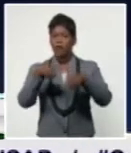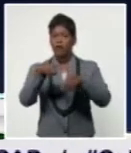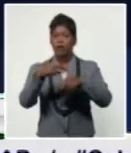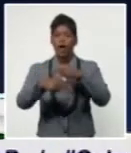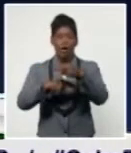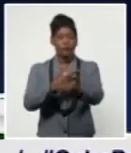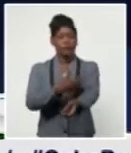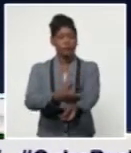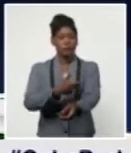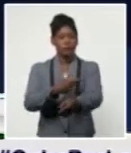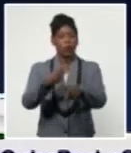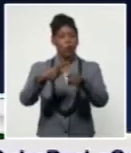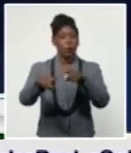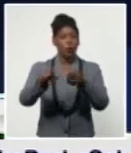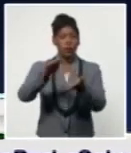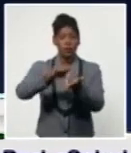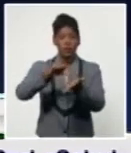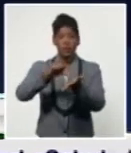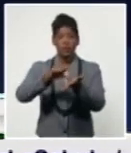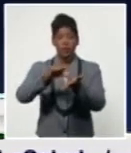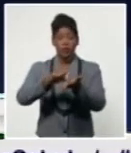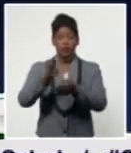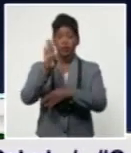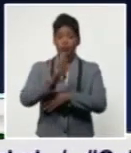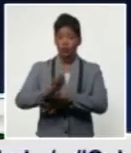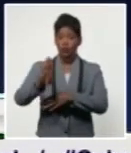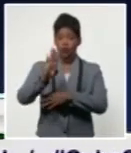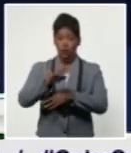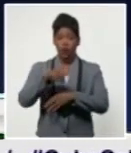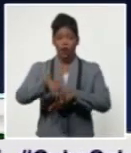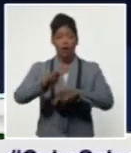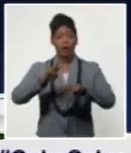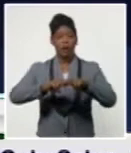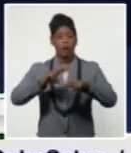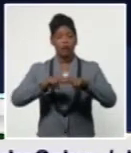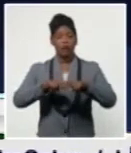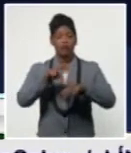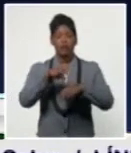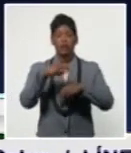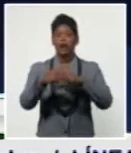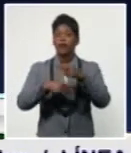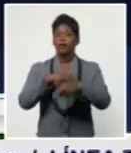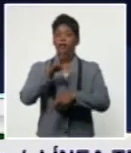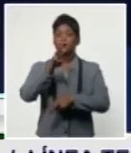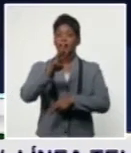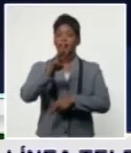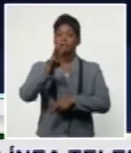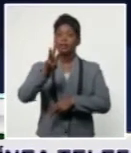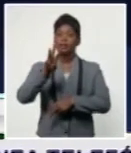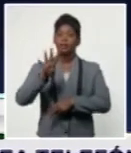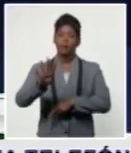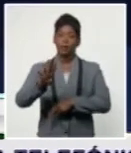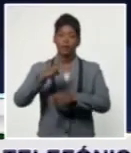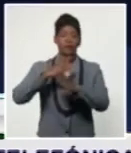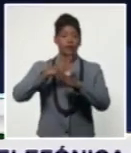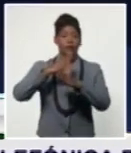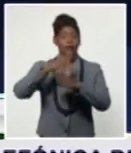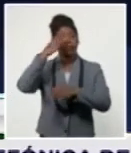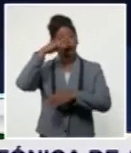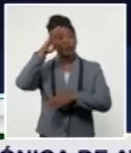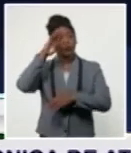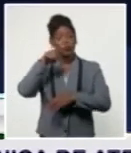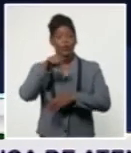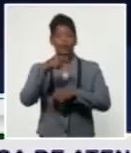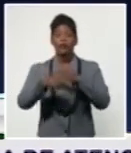equipment. And in the provincial centers of hygiene and epidemiology from Havana, 334, and in Santiago de